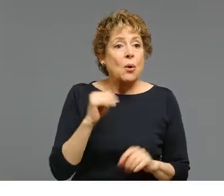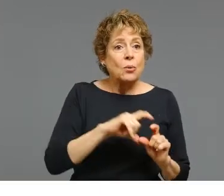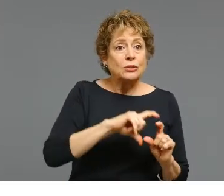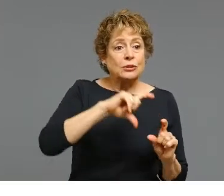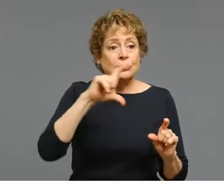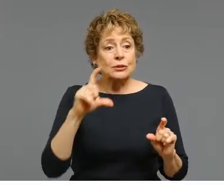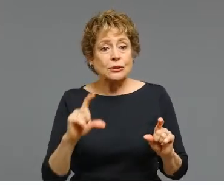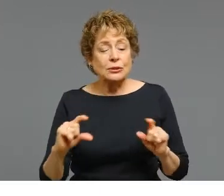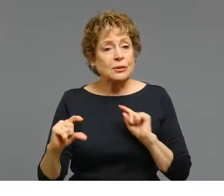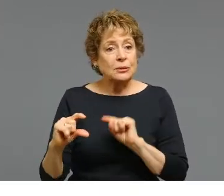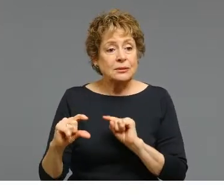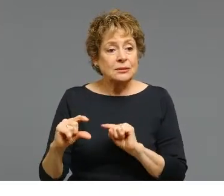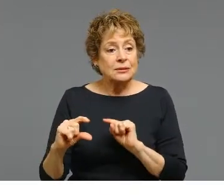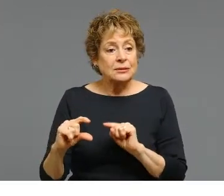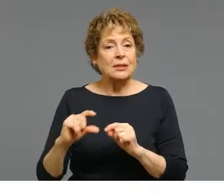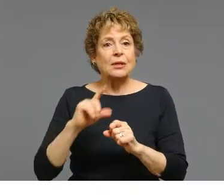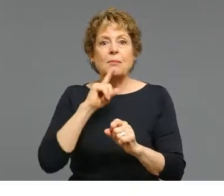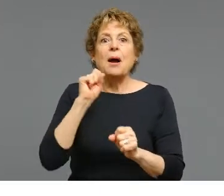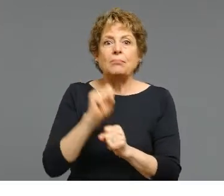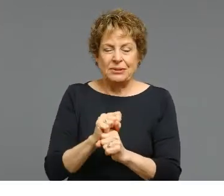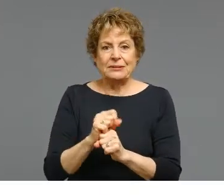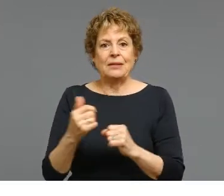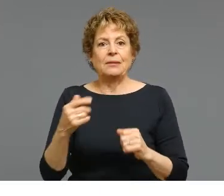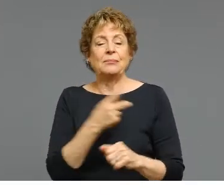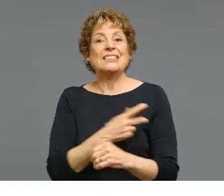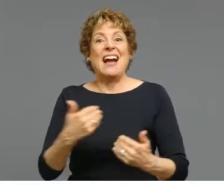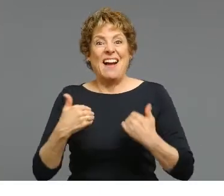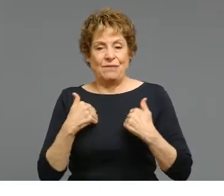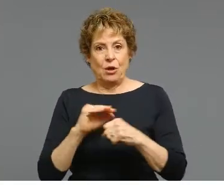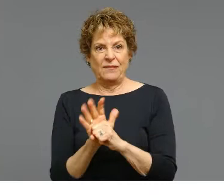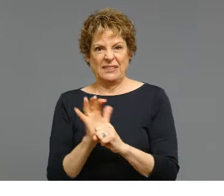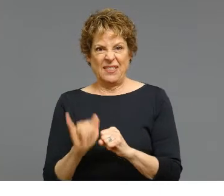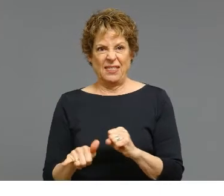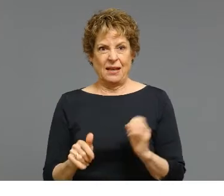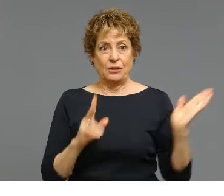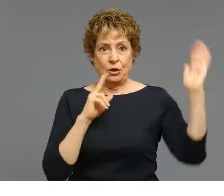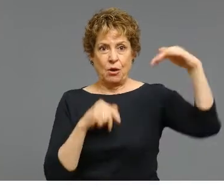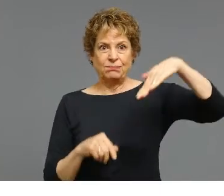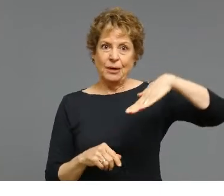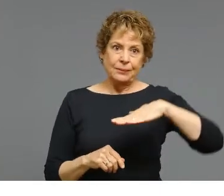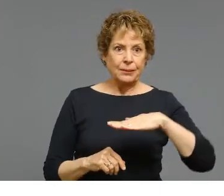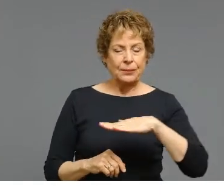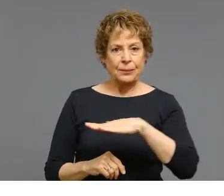can see that that has remained relatively stable with a slight tick down in the last several days.